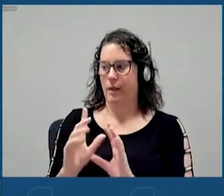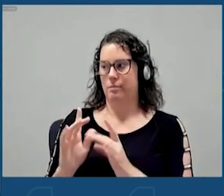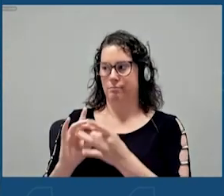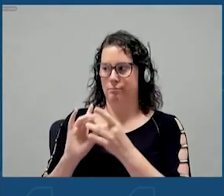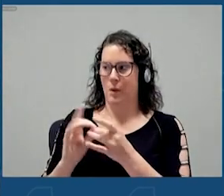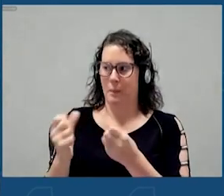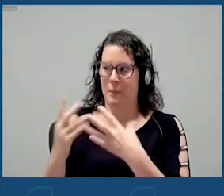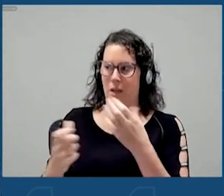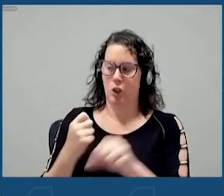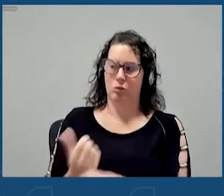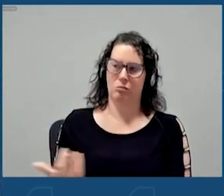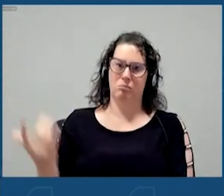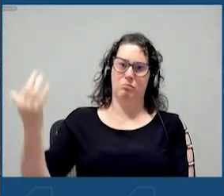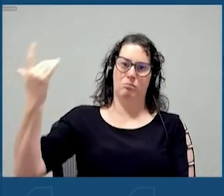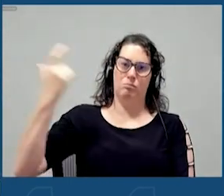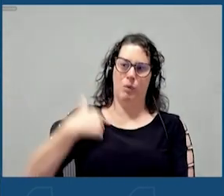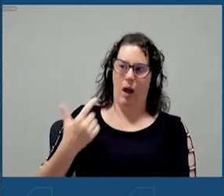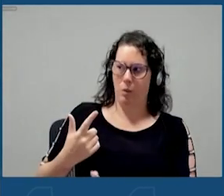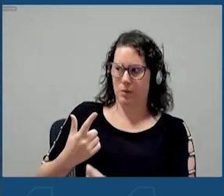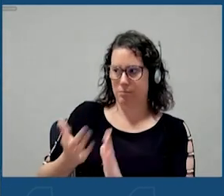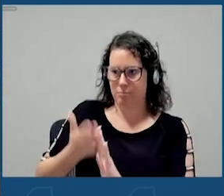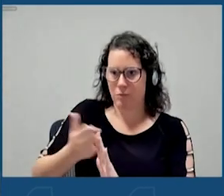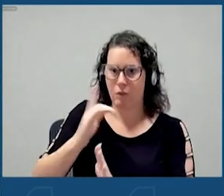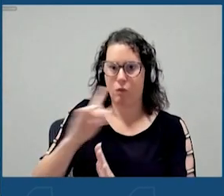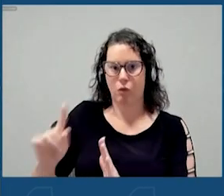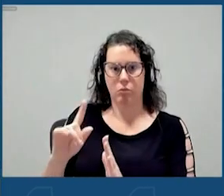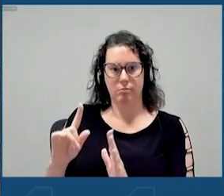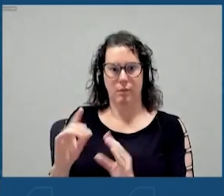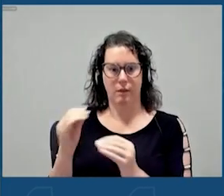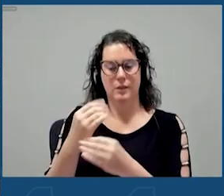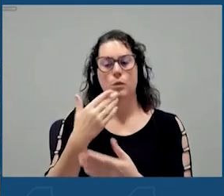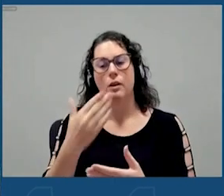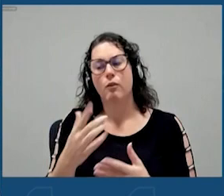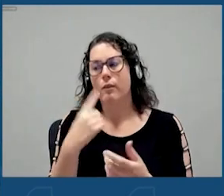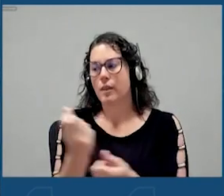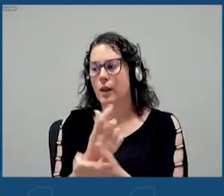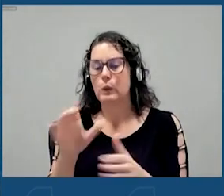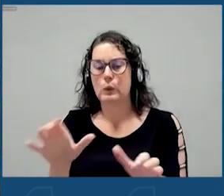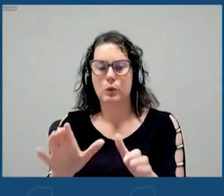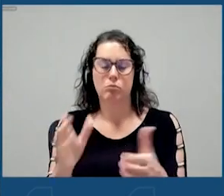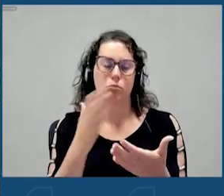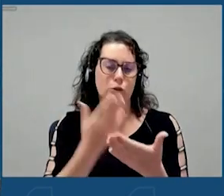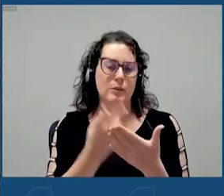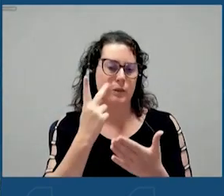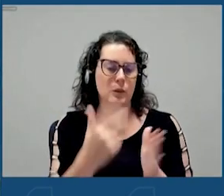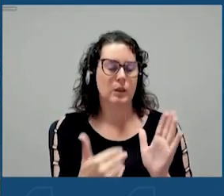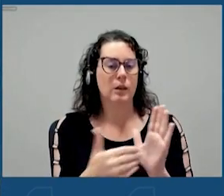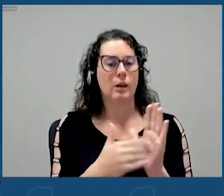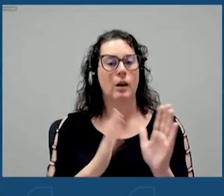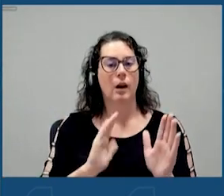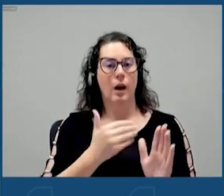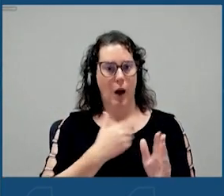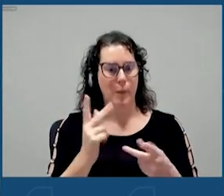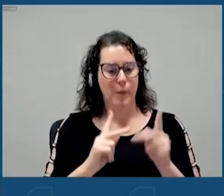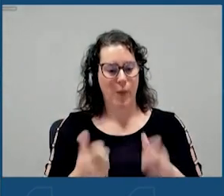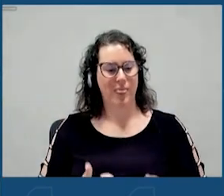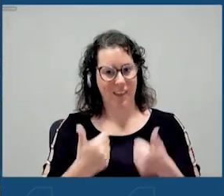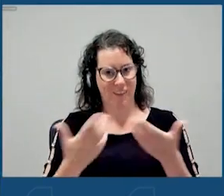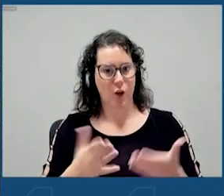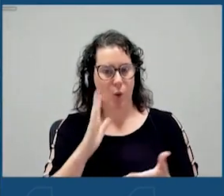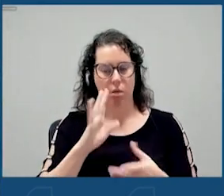for office, and great to see you again, David, and thank you for what you do. And we have our resident who we'll be hearing from shortly,